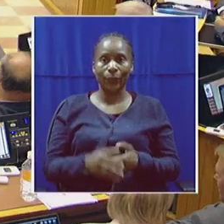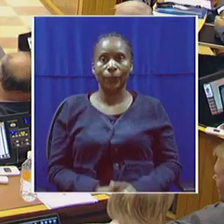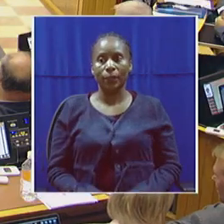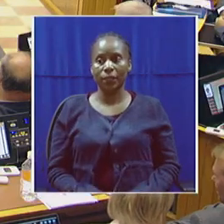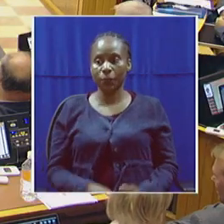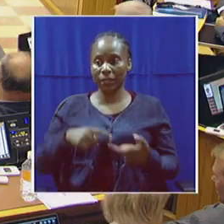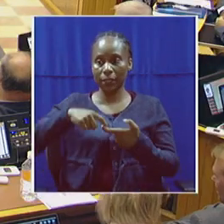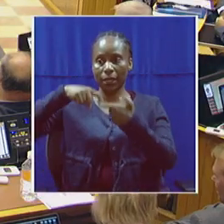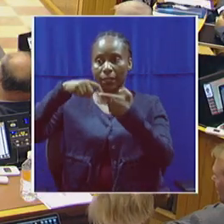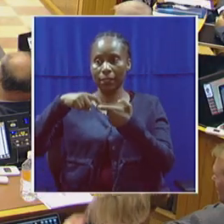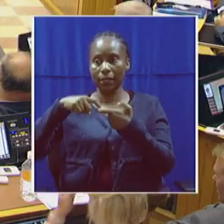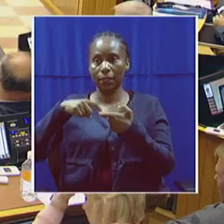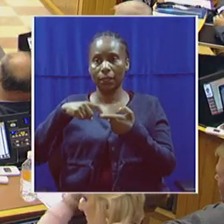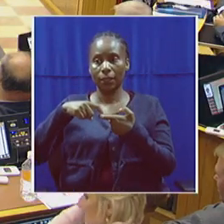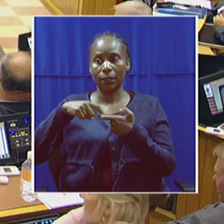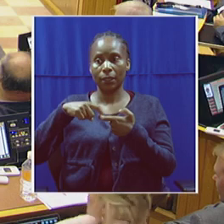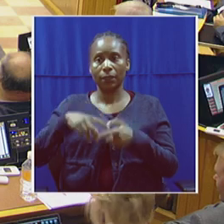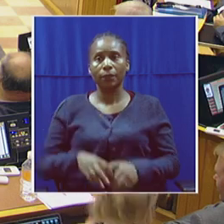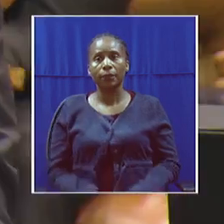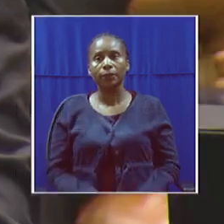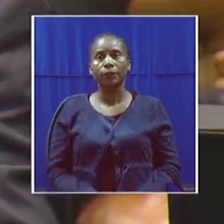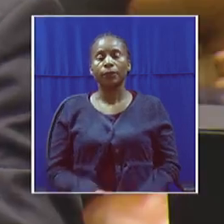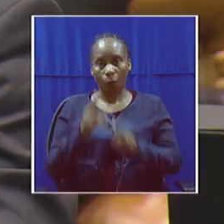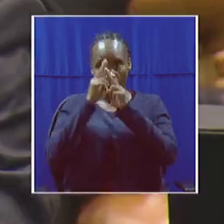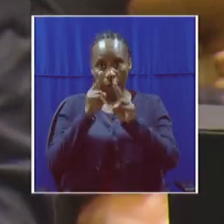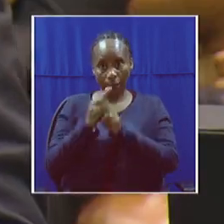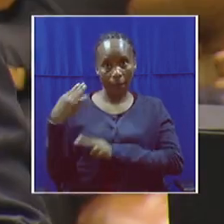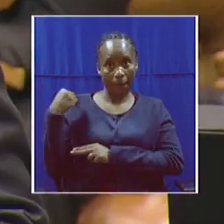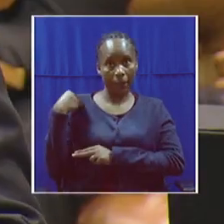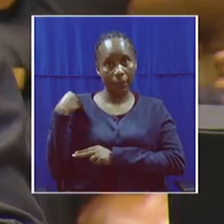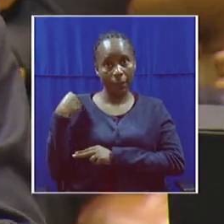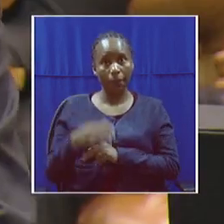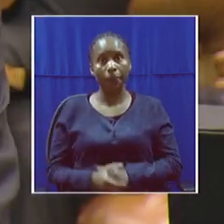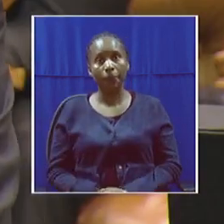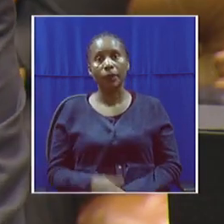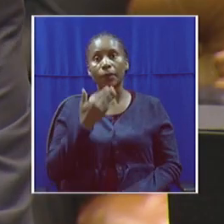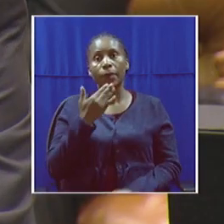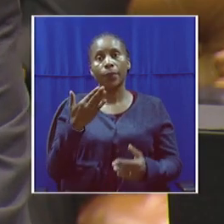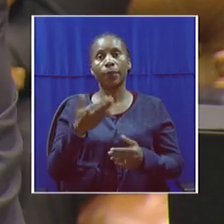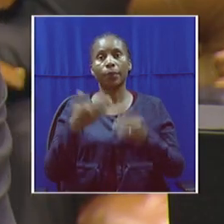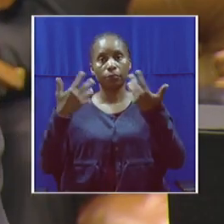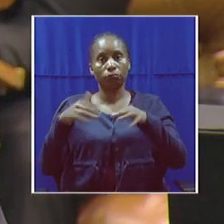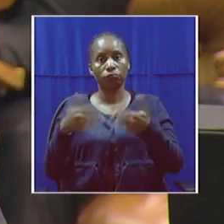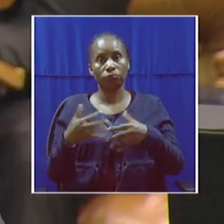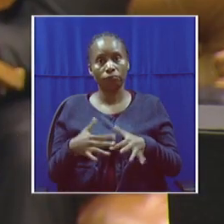you honorable member Deputy Minister thank thank you very